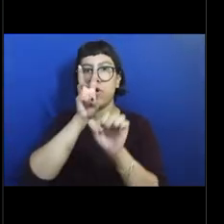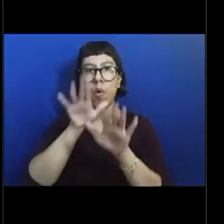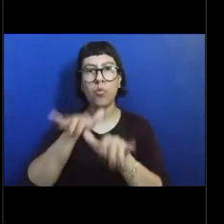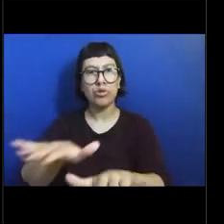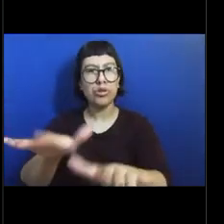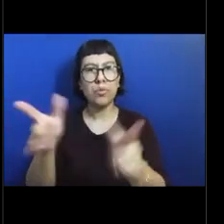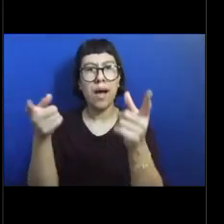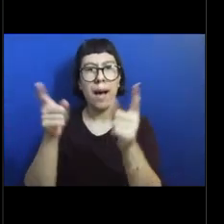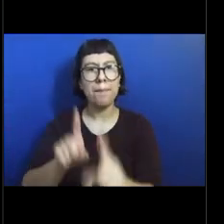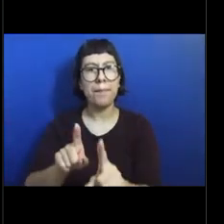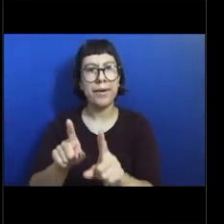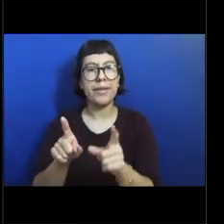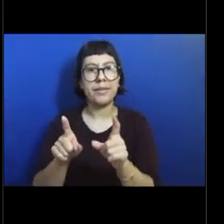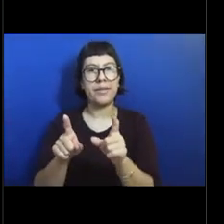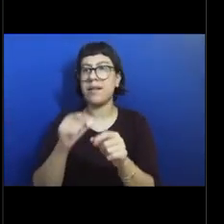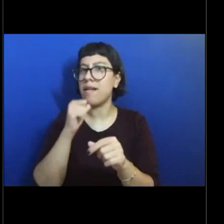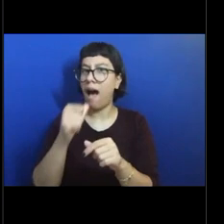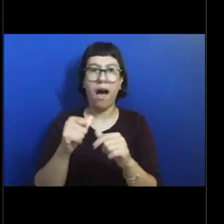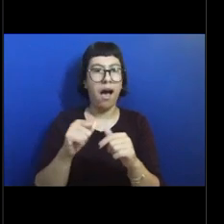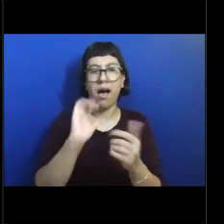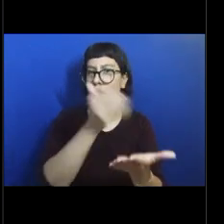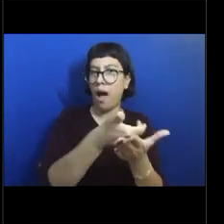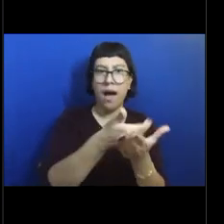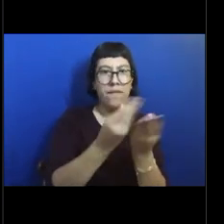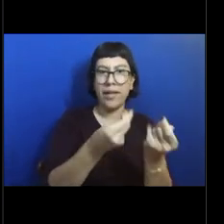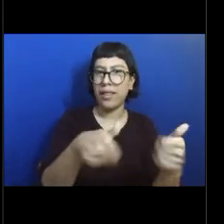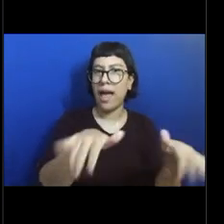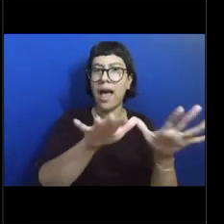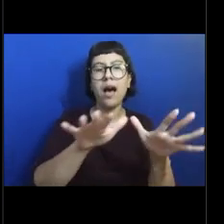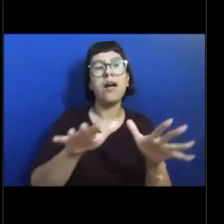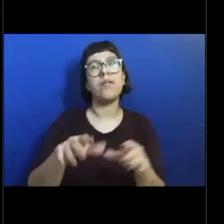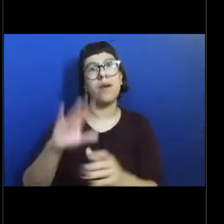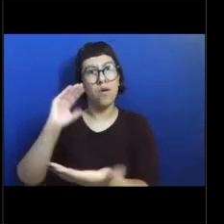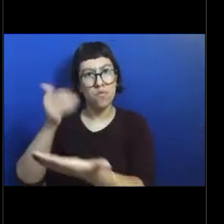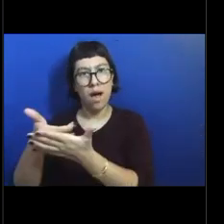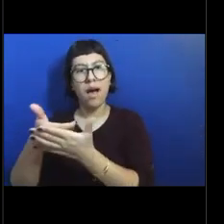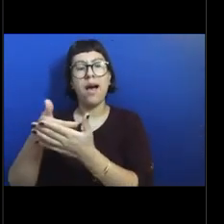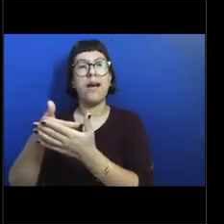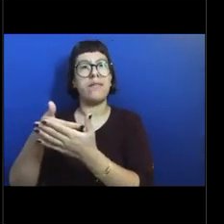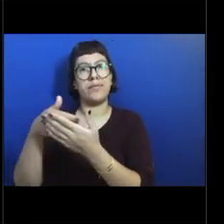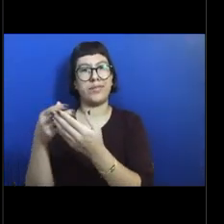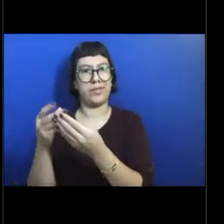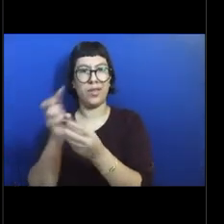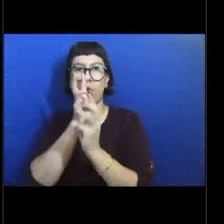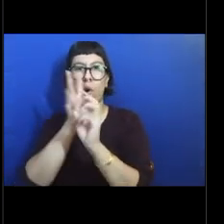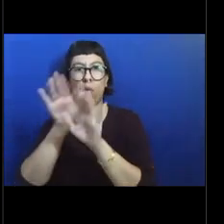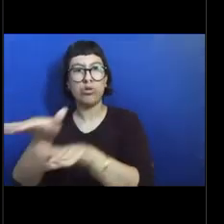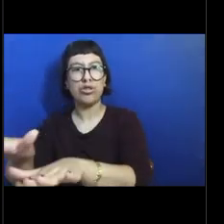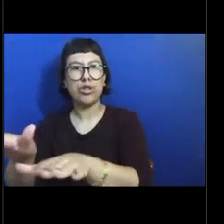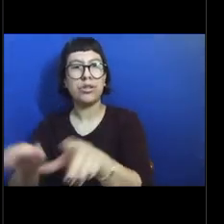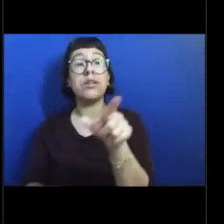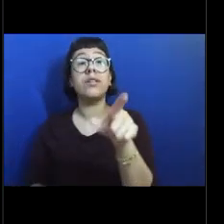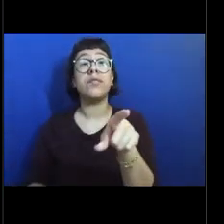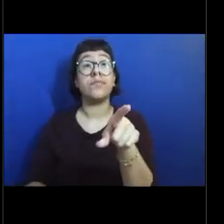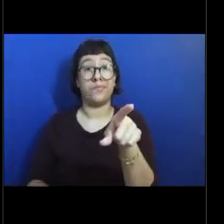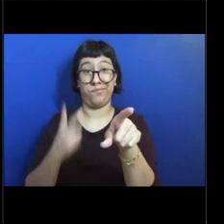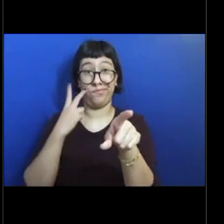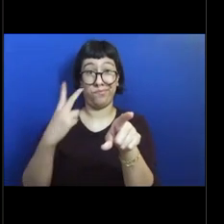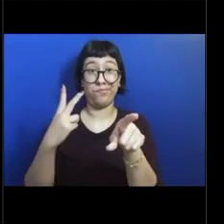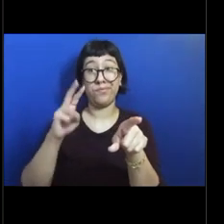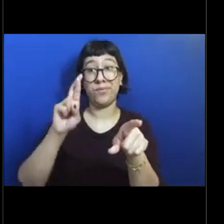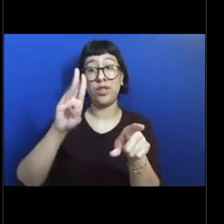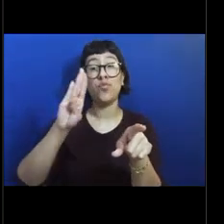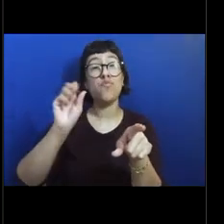ocean. Do you want to say anything about that? Yeah, so the rubber that you see here, the rubber balloon itself, when it